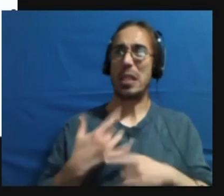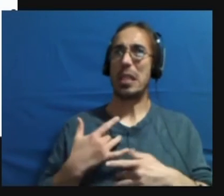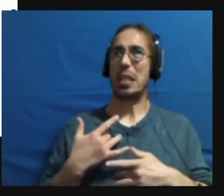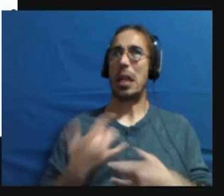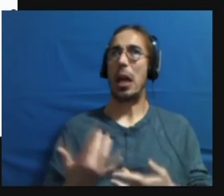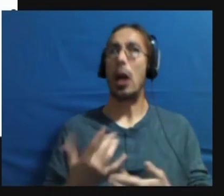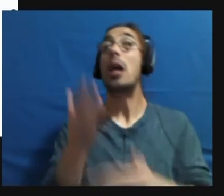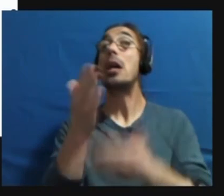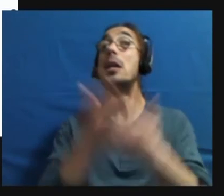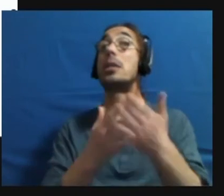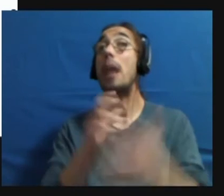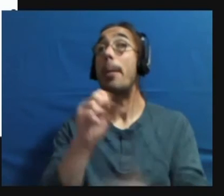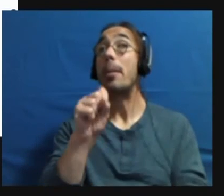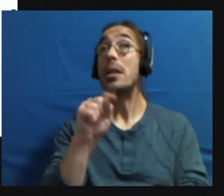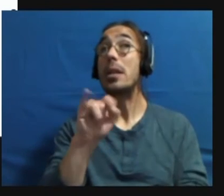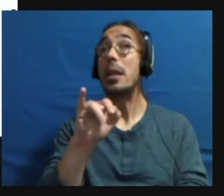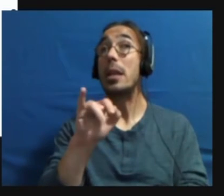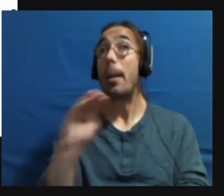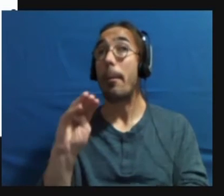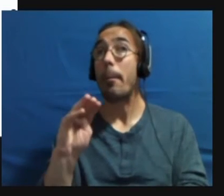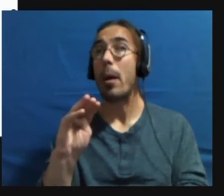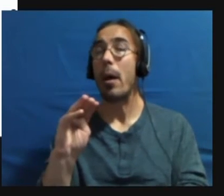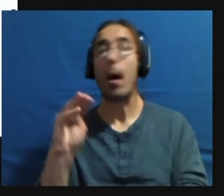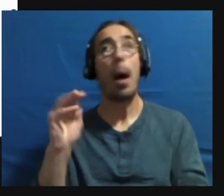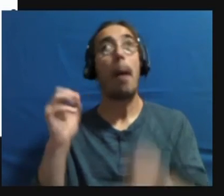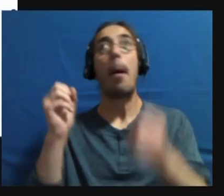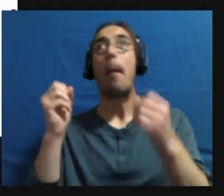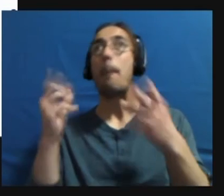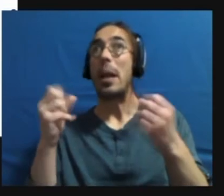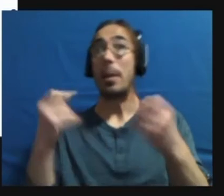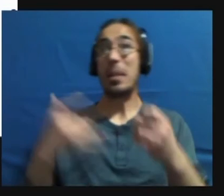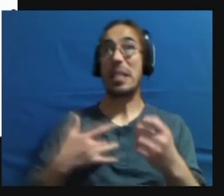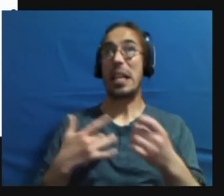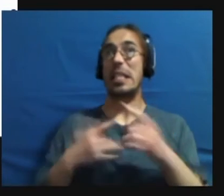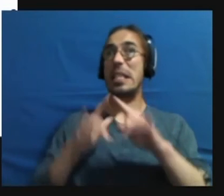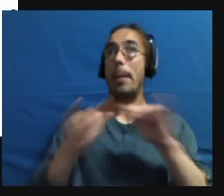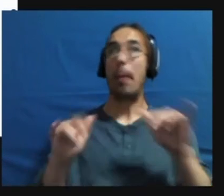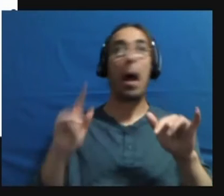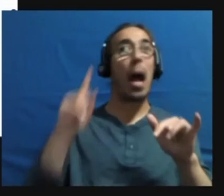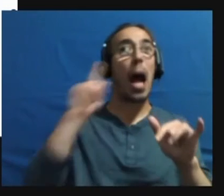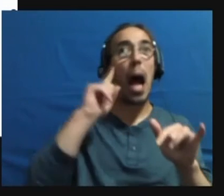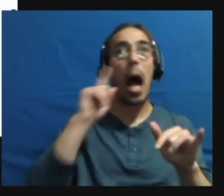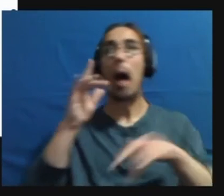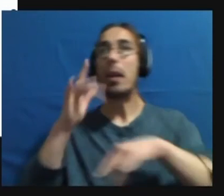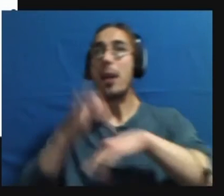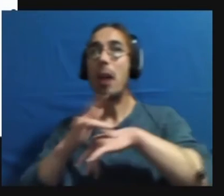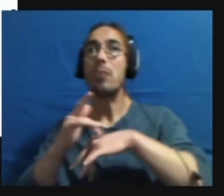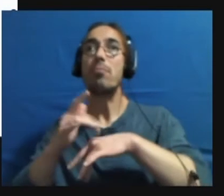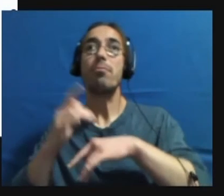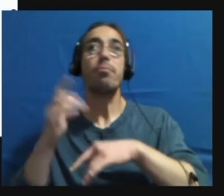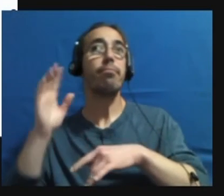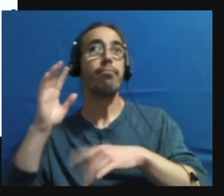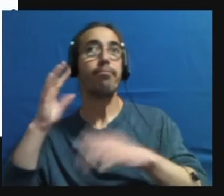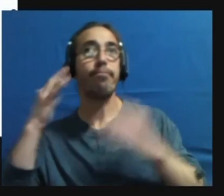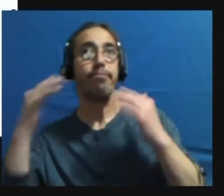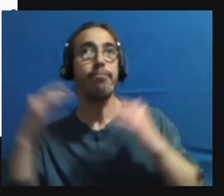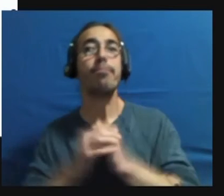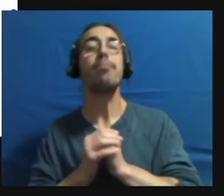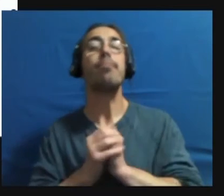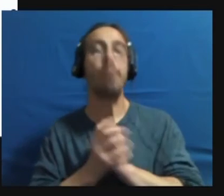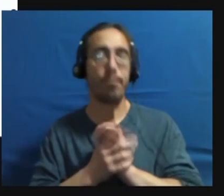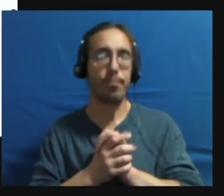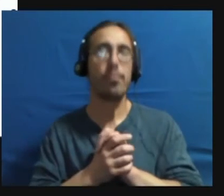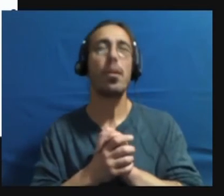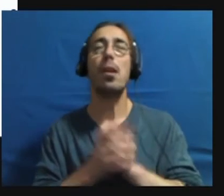to incorporate multiple senses, as you stated. It can sometimes be hard to determine which senses connect to the stem